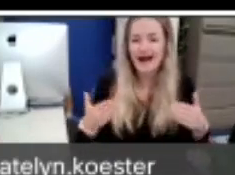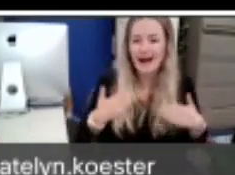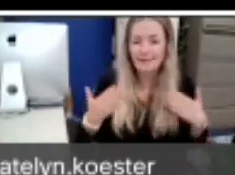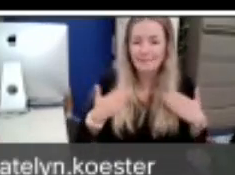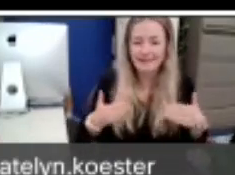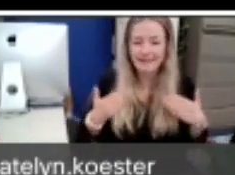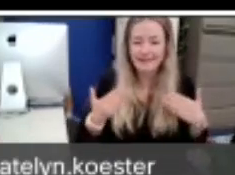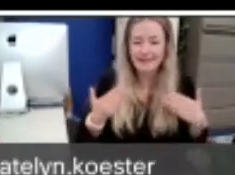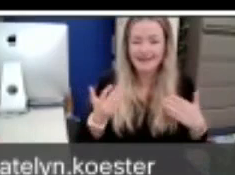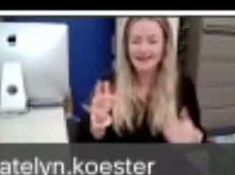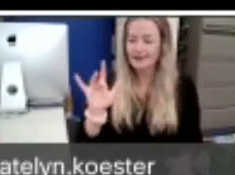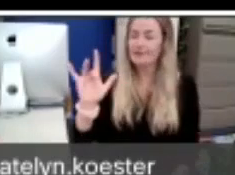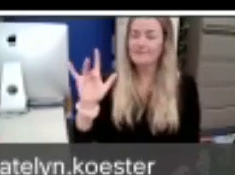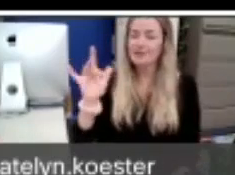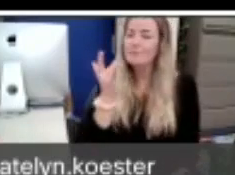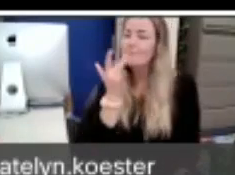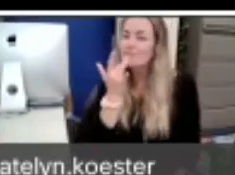The next one would be